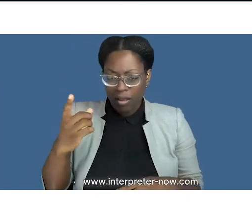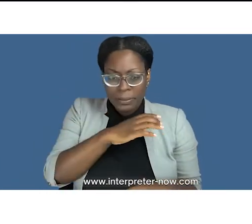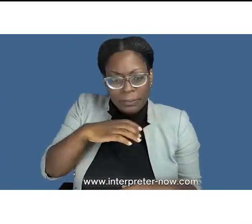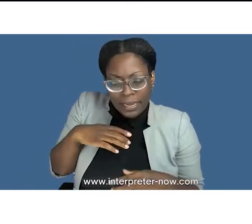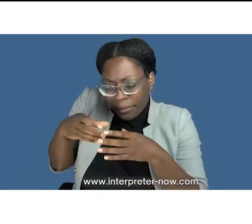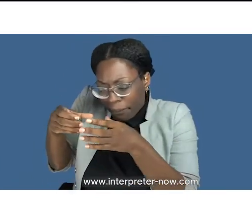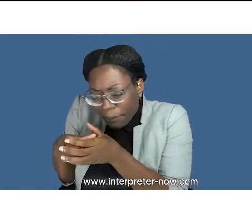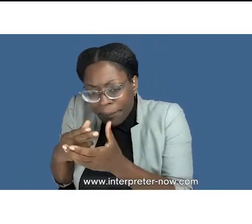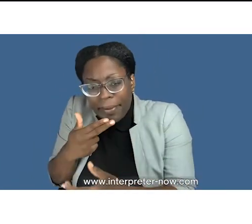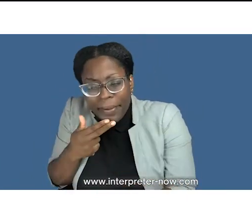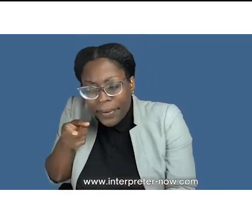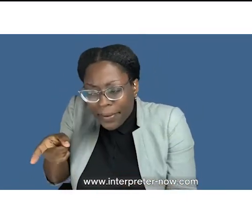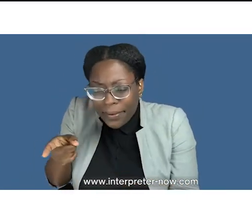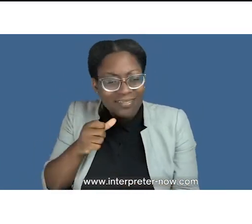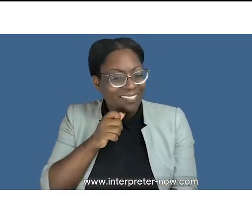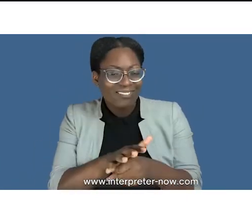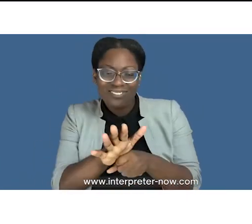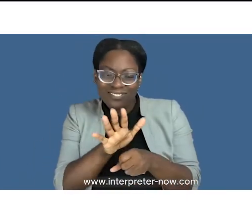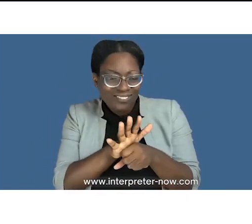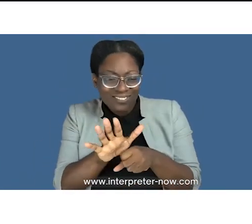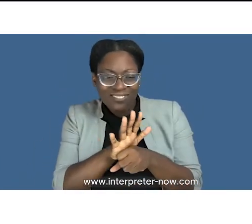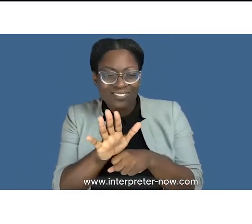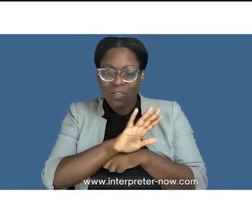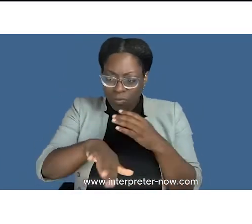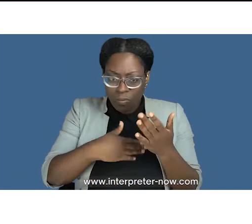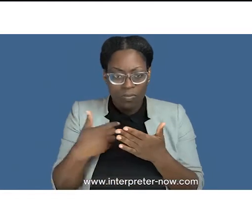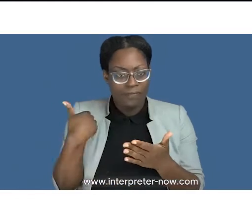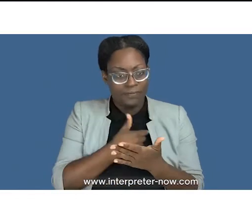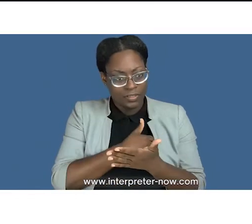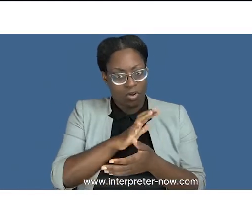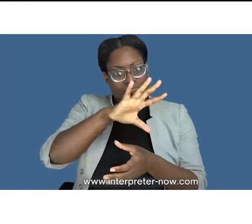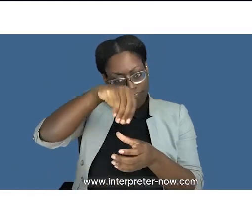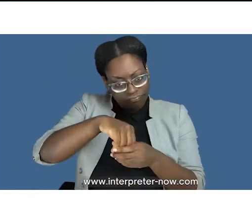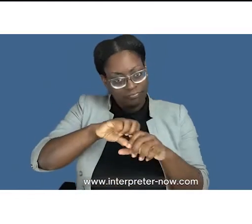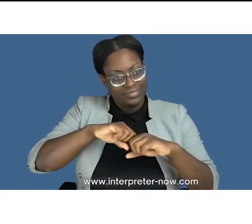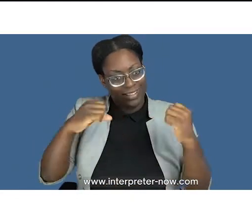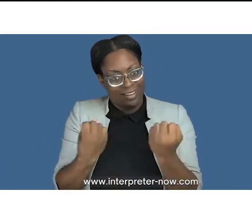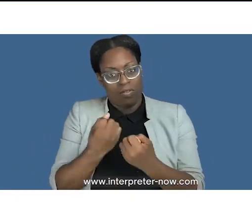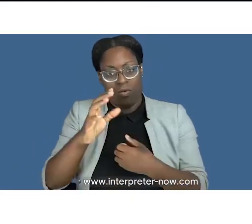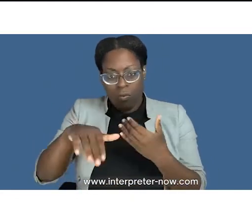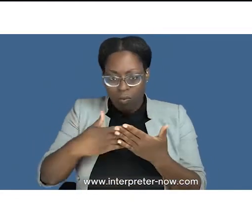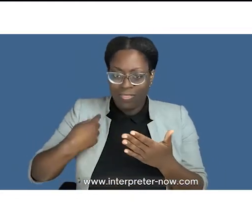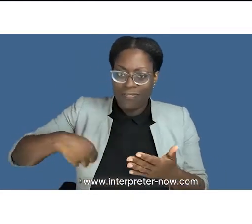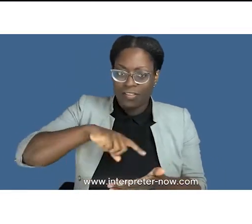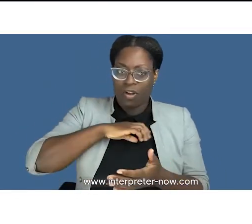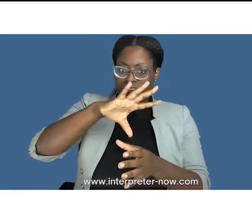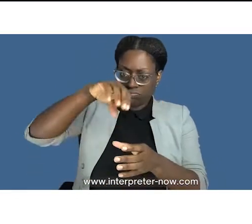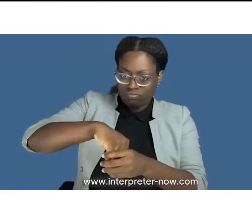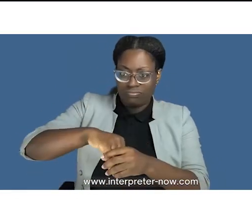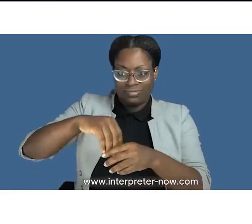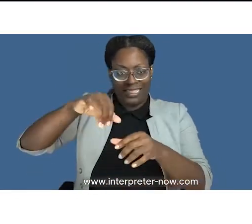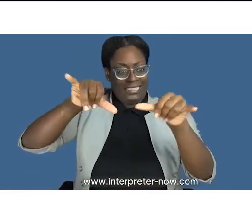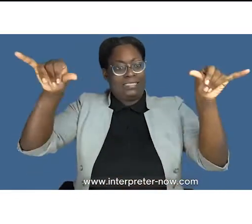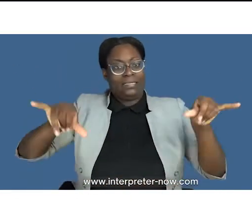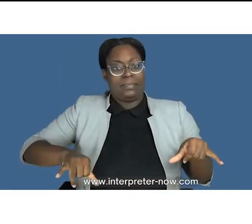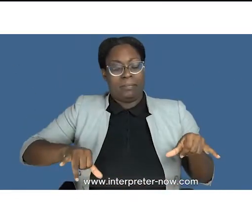all of us working together. We all have biases. We all create our culture we all are part of our culture. We are part of our